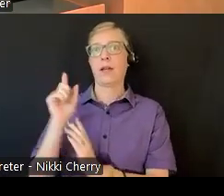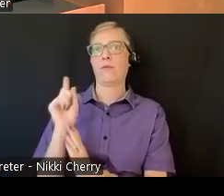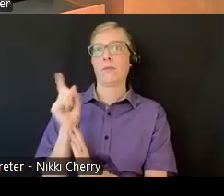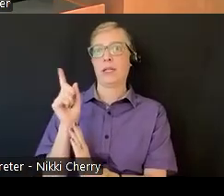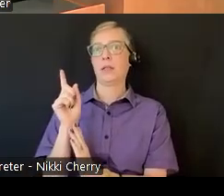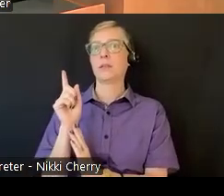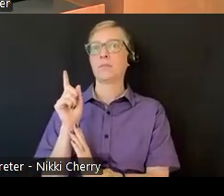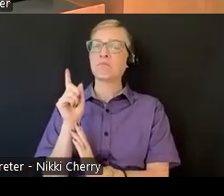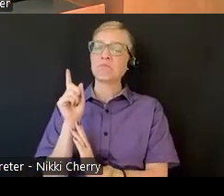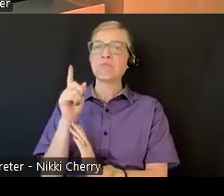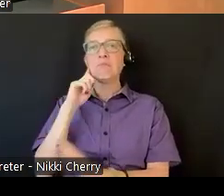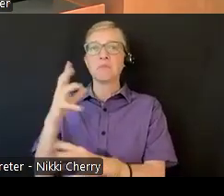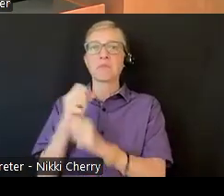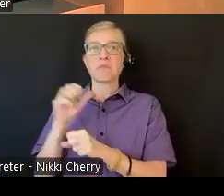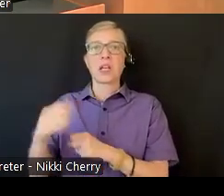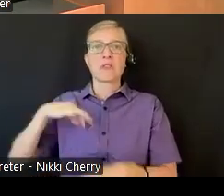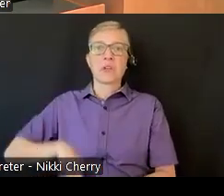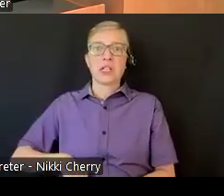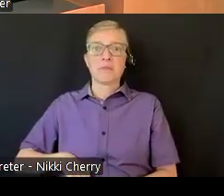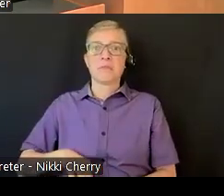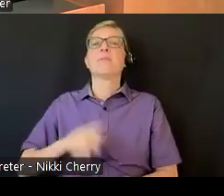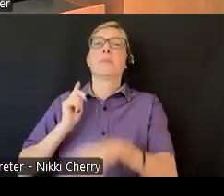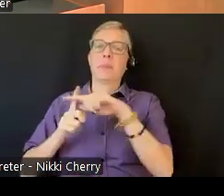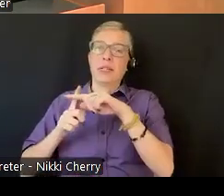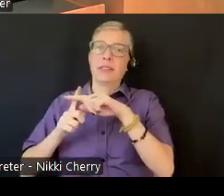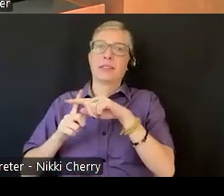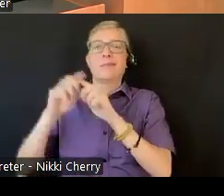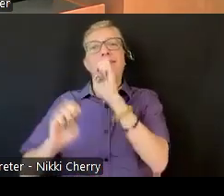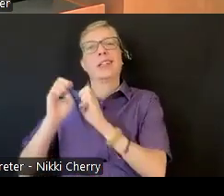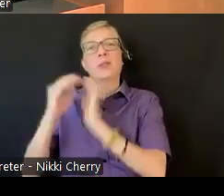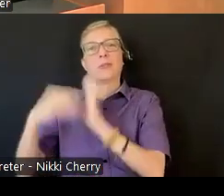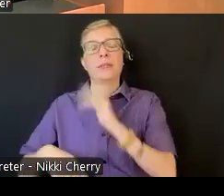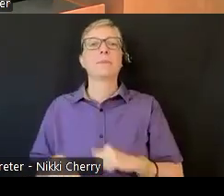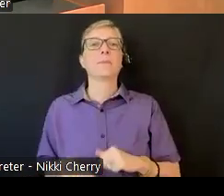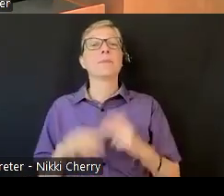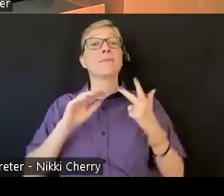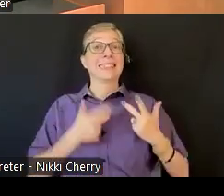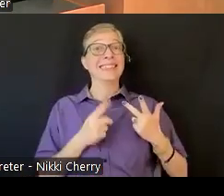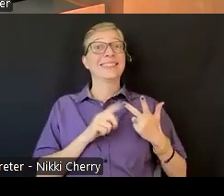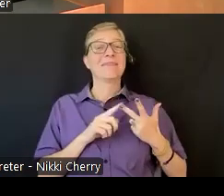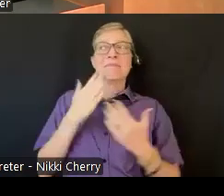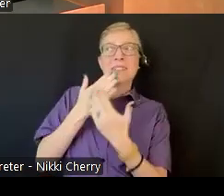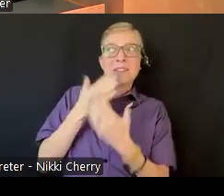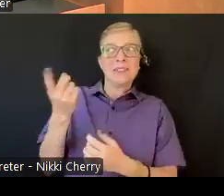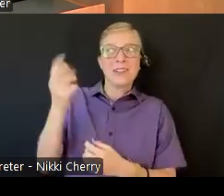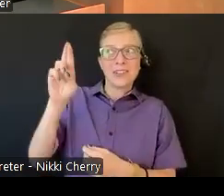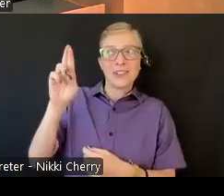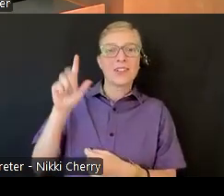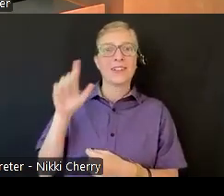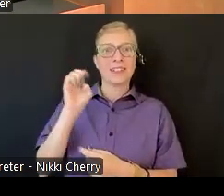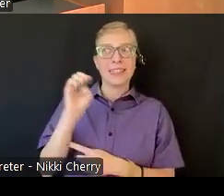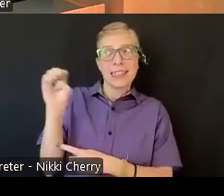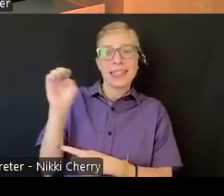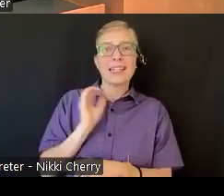addition to completing the evaluation. Last but not least, I would like to say a huge thank you to Dr. Lee and to our administrative leadership team